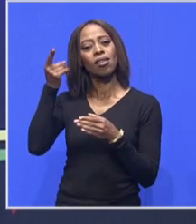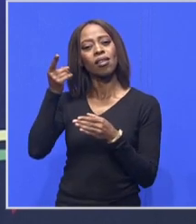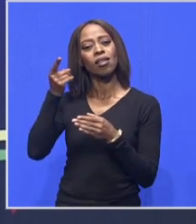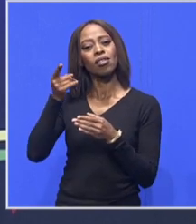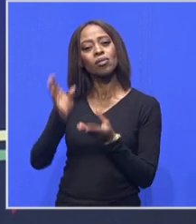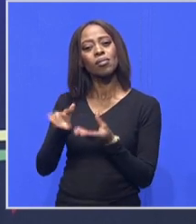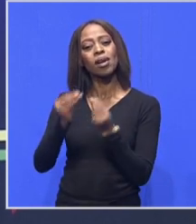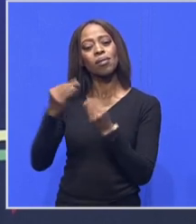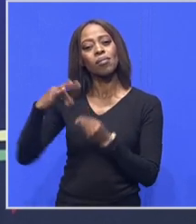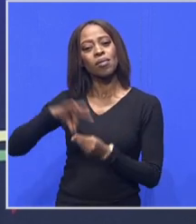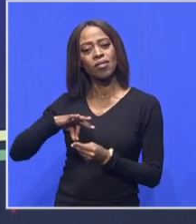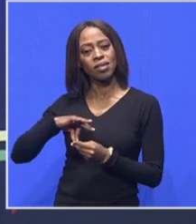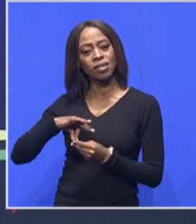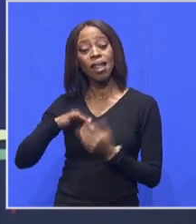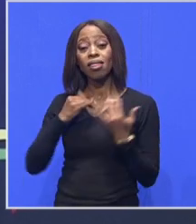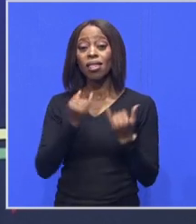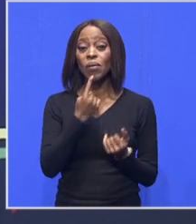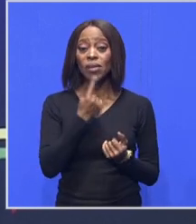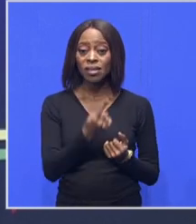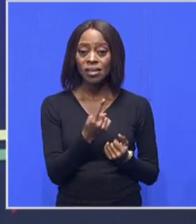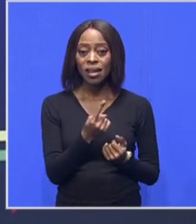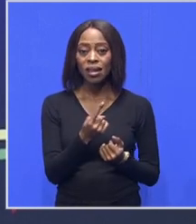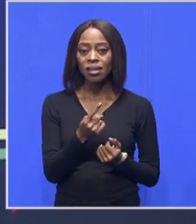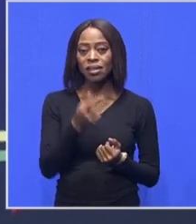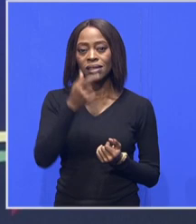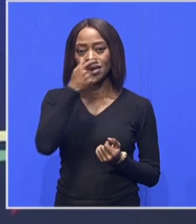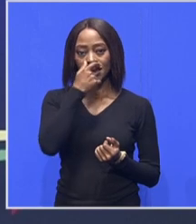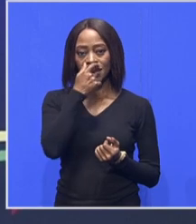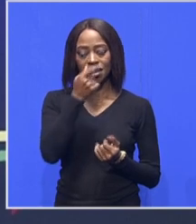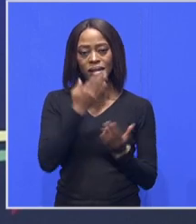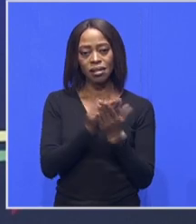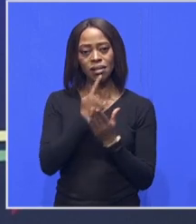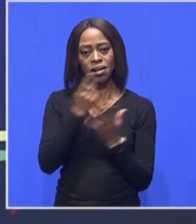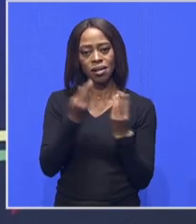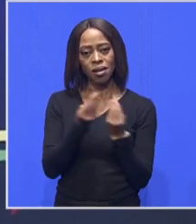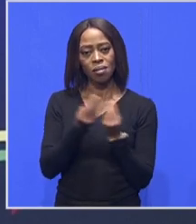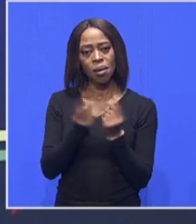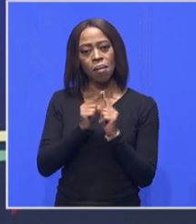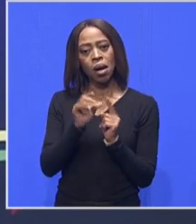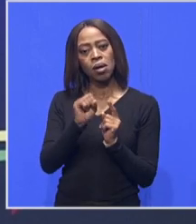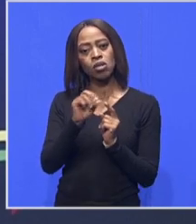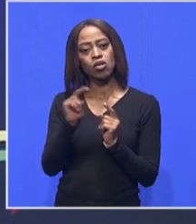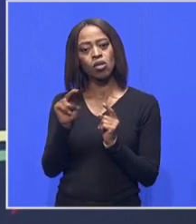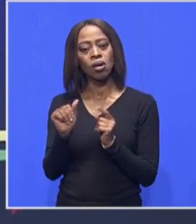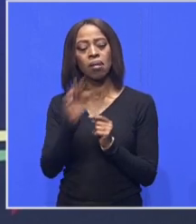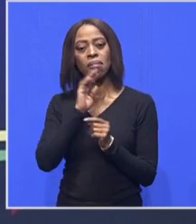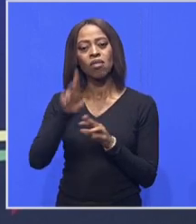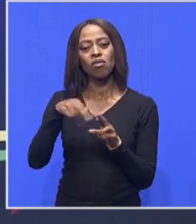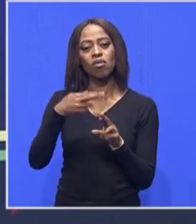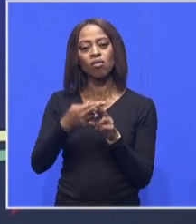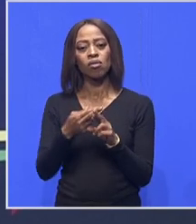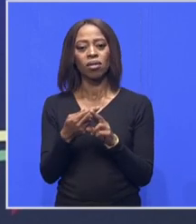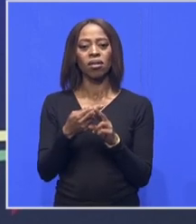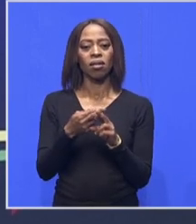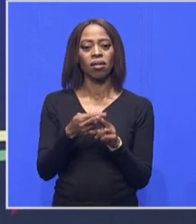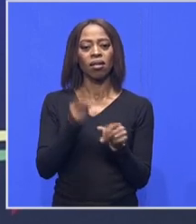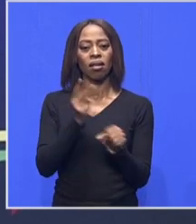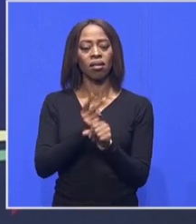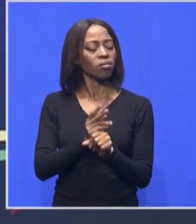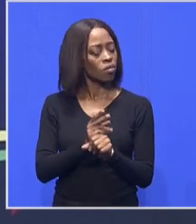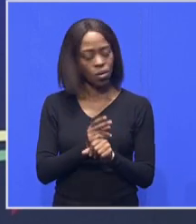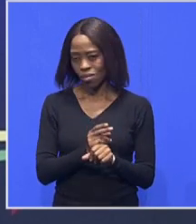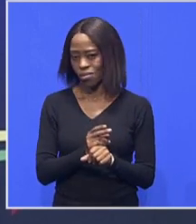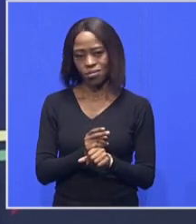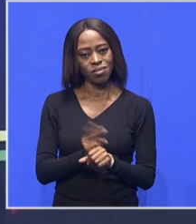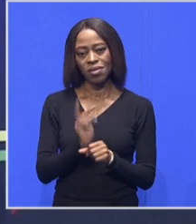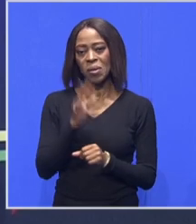profit. So we are saying there is nothing that Cyril Ramaphosa can say. A State of the Nation address is not a reset button on a term of presidency. He must not